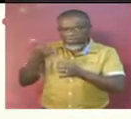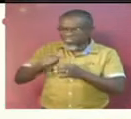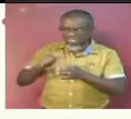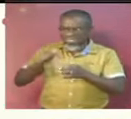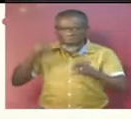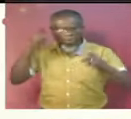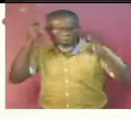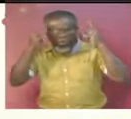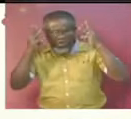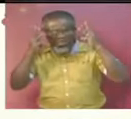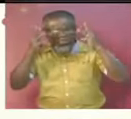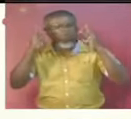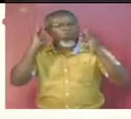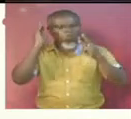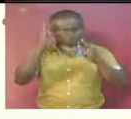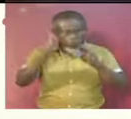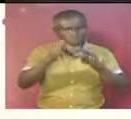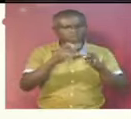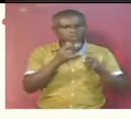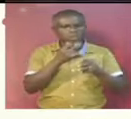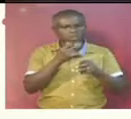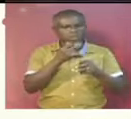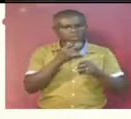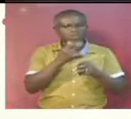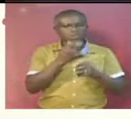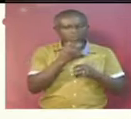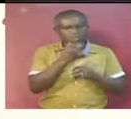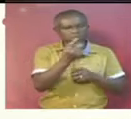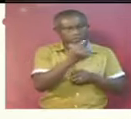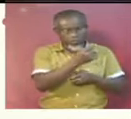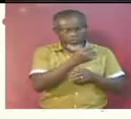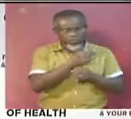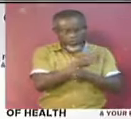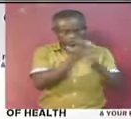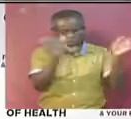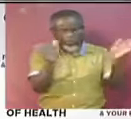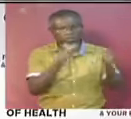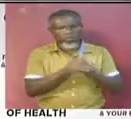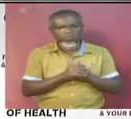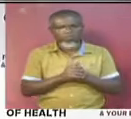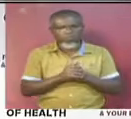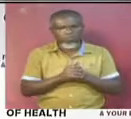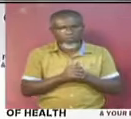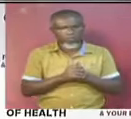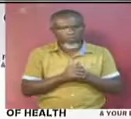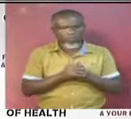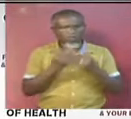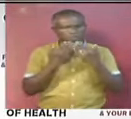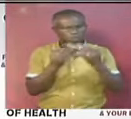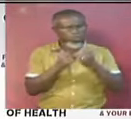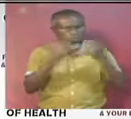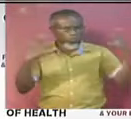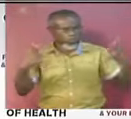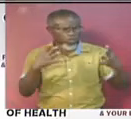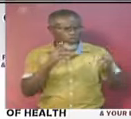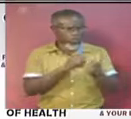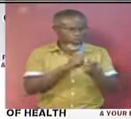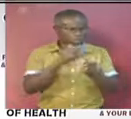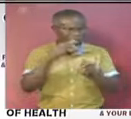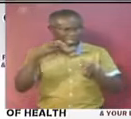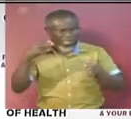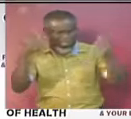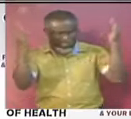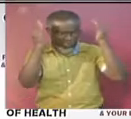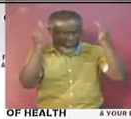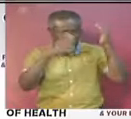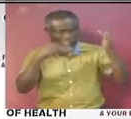the public will most certainly be alerted, but that's not the case at this point in time. And thank you very much, Dr. Hines and Dr.